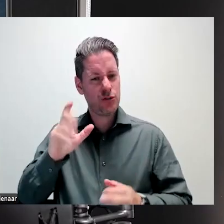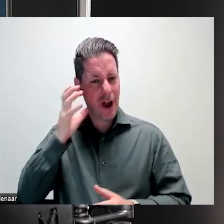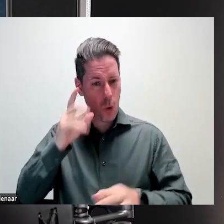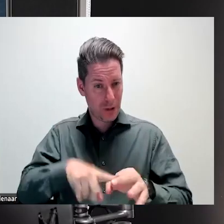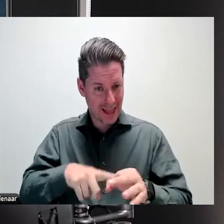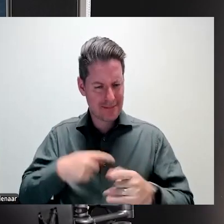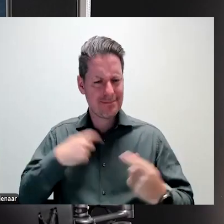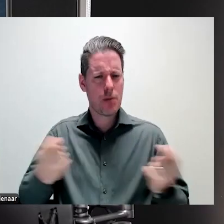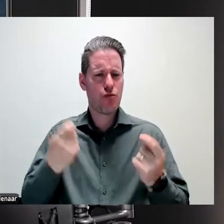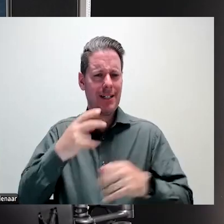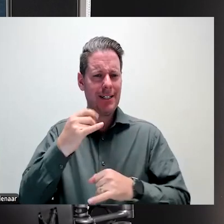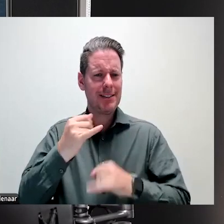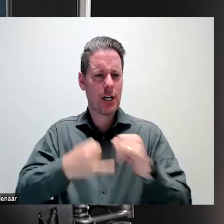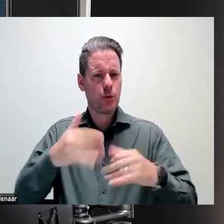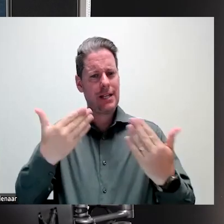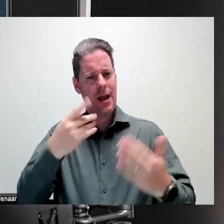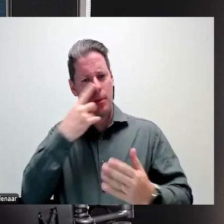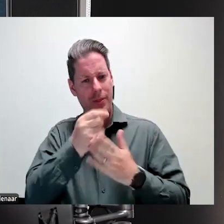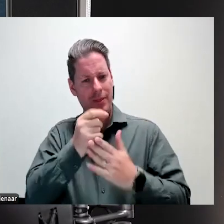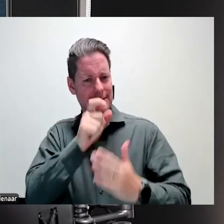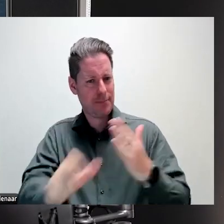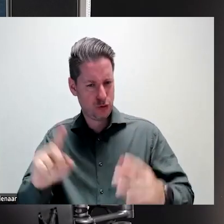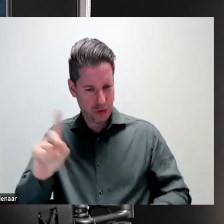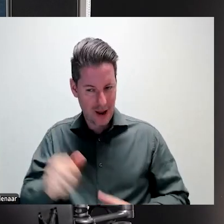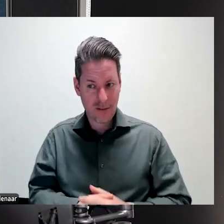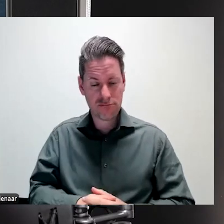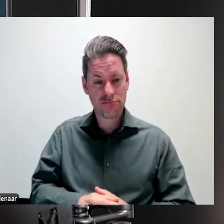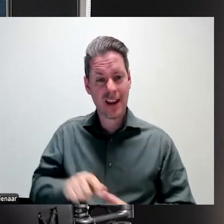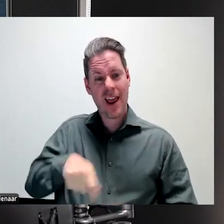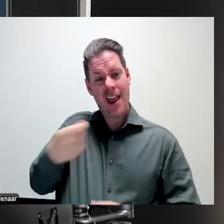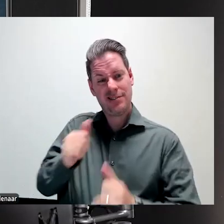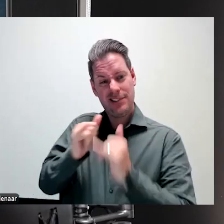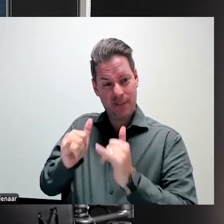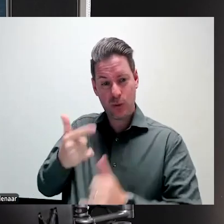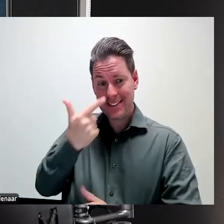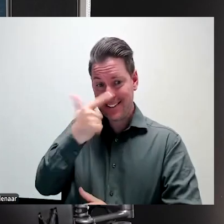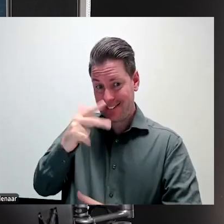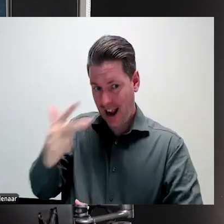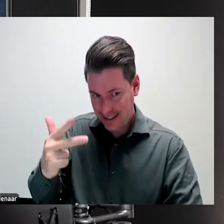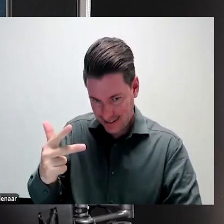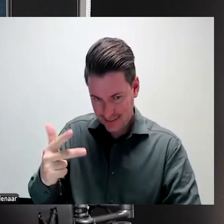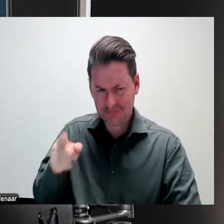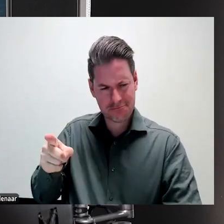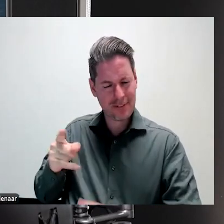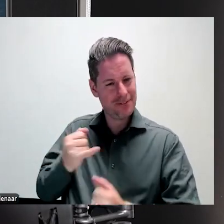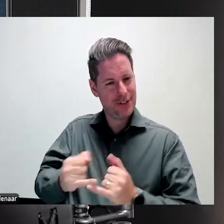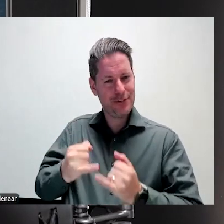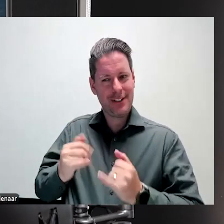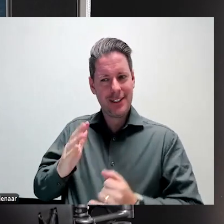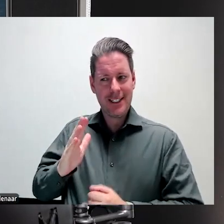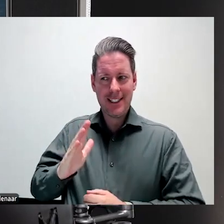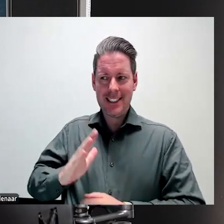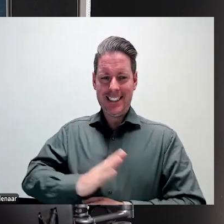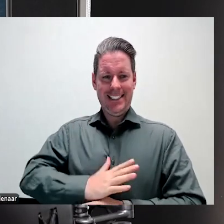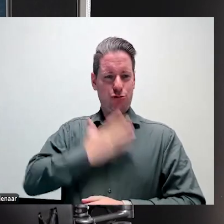with Disability. And our next guest is 78 years old, and he's done some interesting things and has